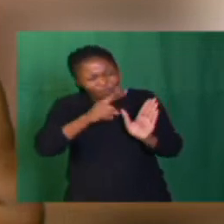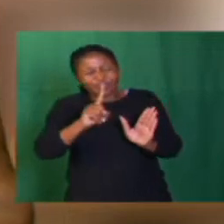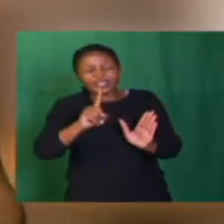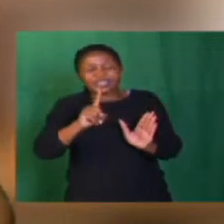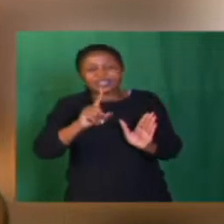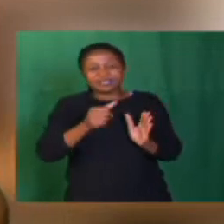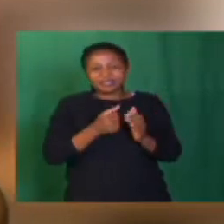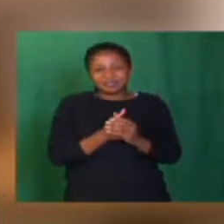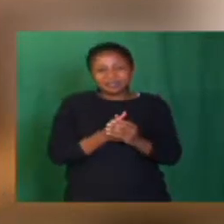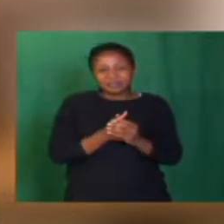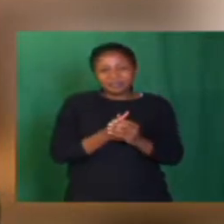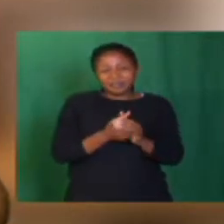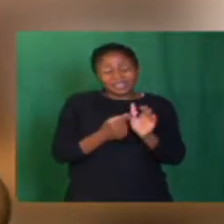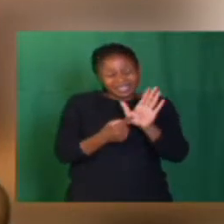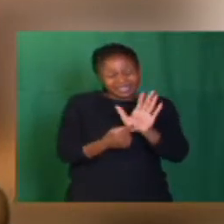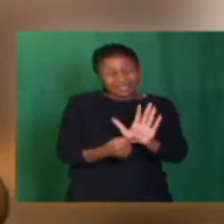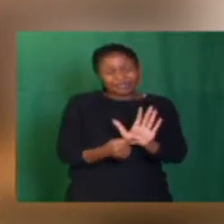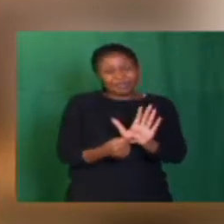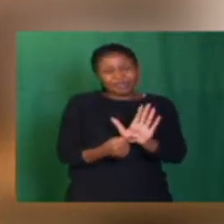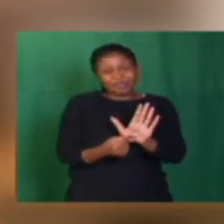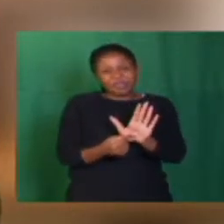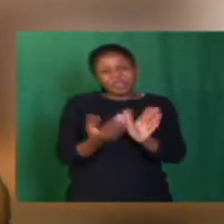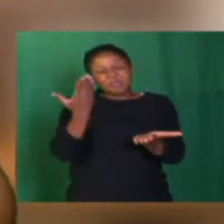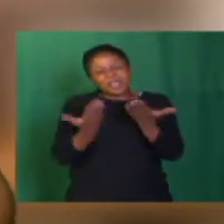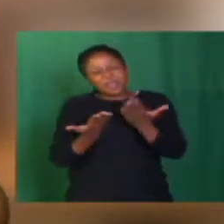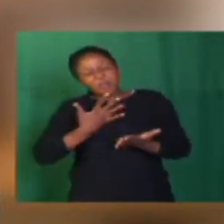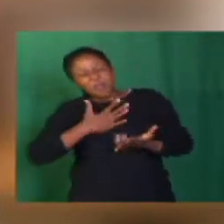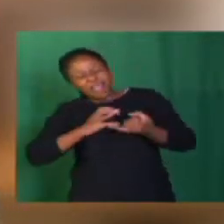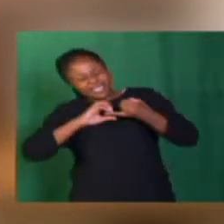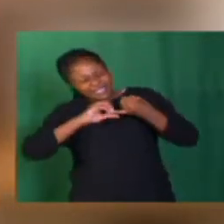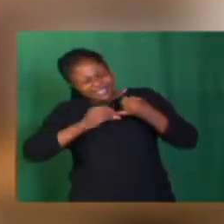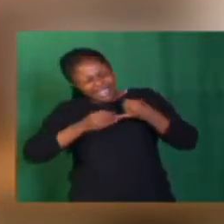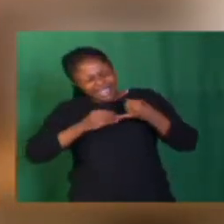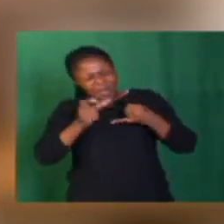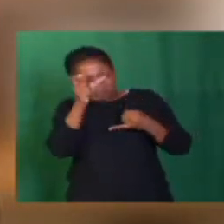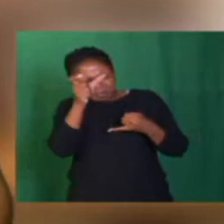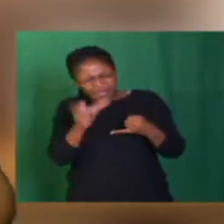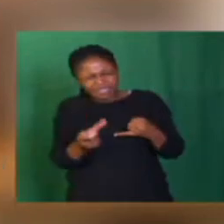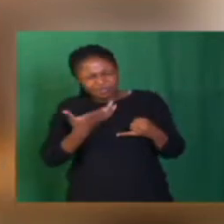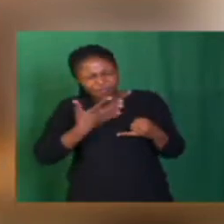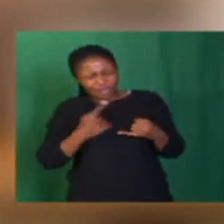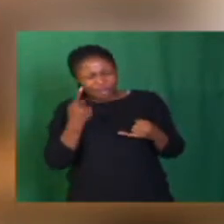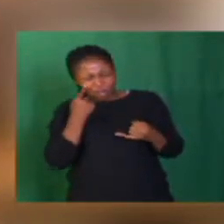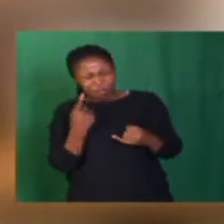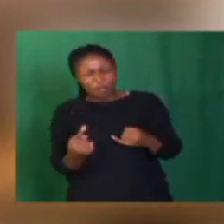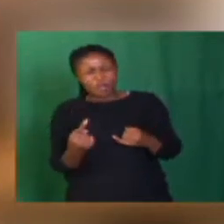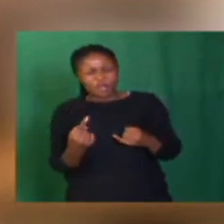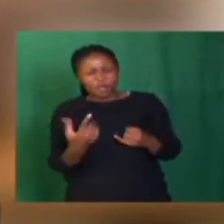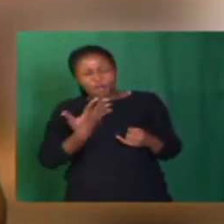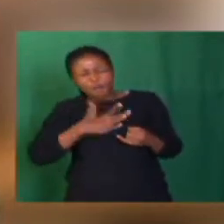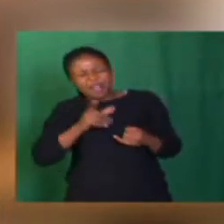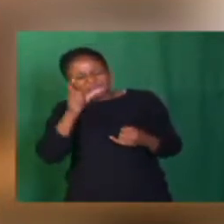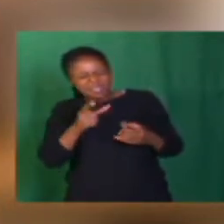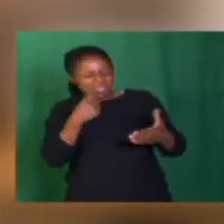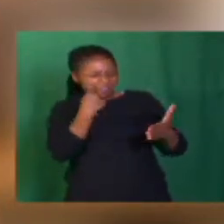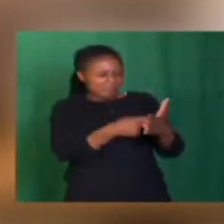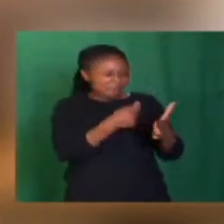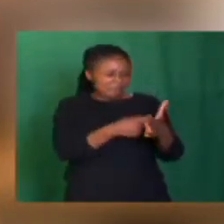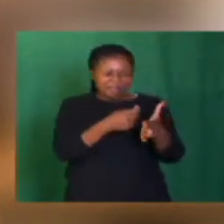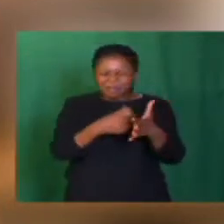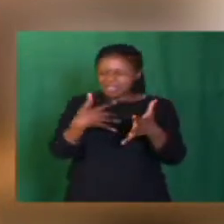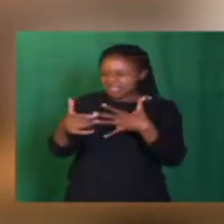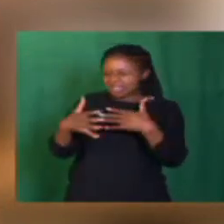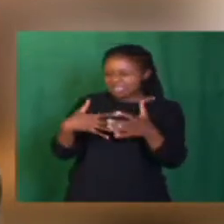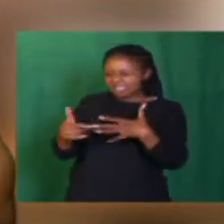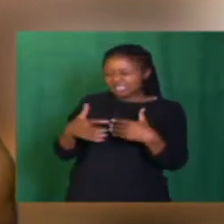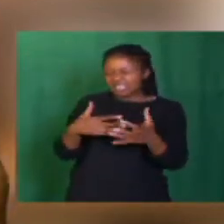you are trying to be a persuasive, you are trying to persuade someone to buy a certain product from you, you need